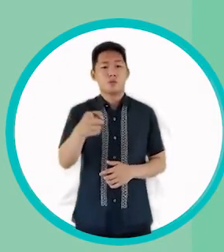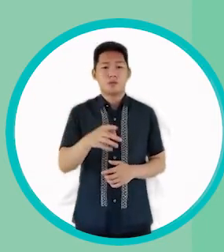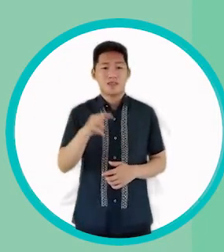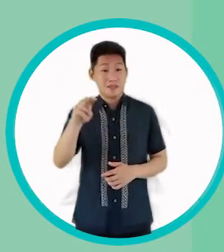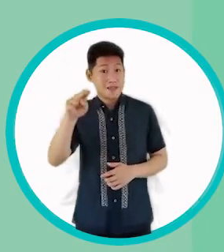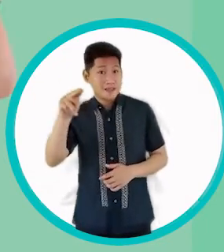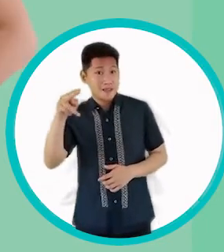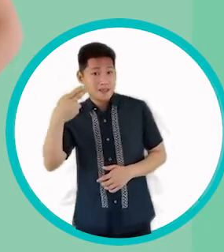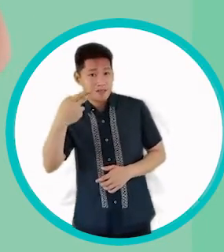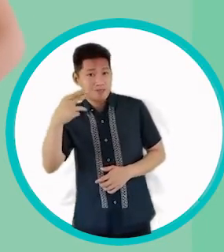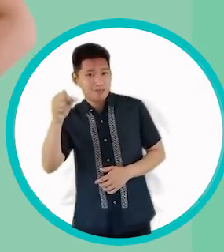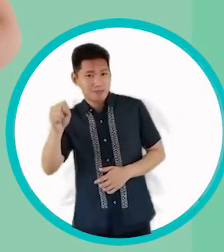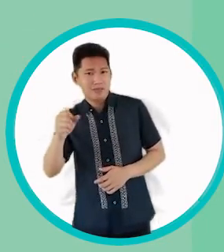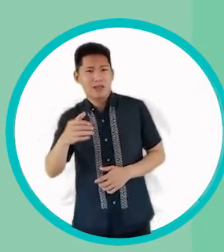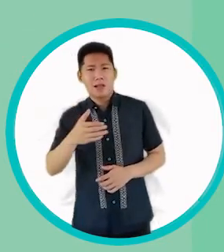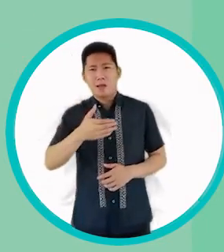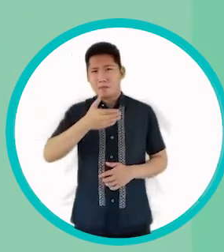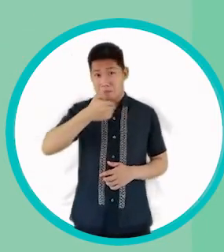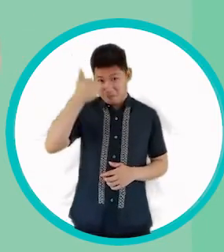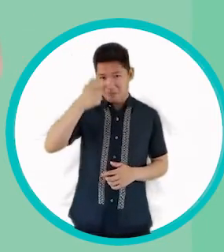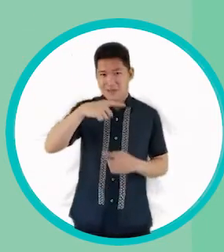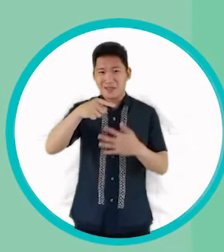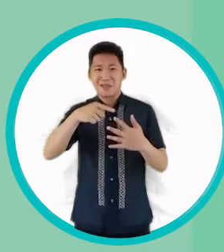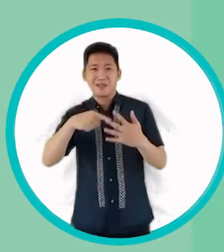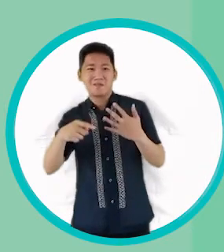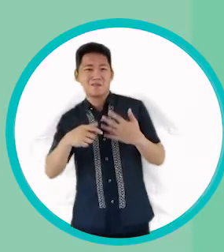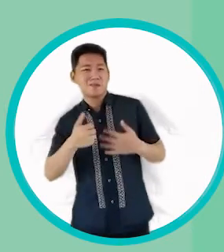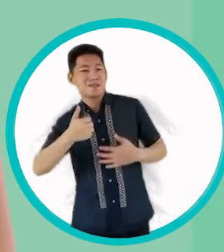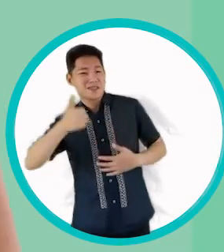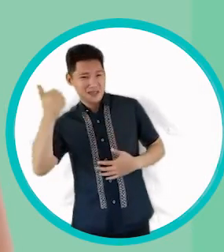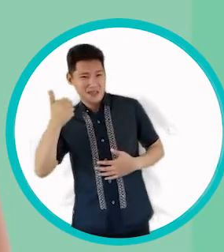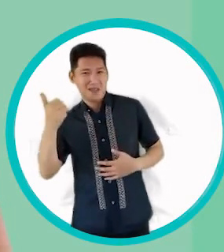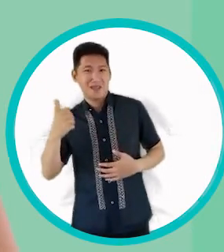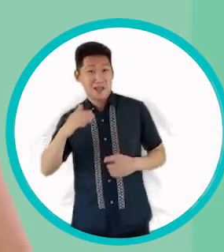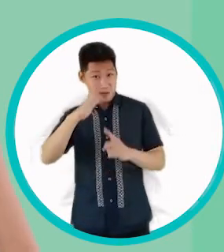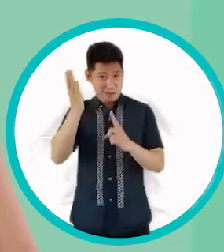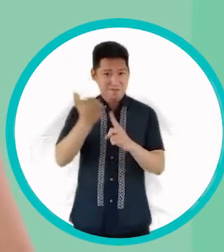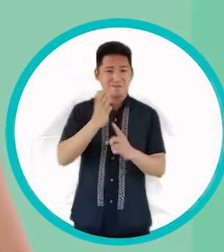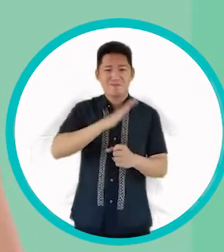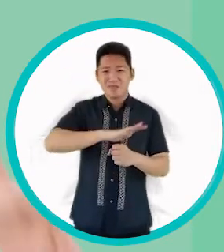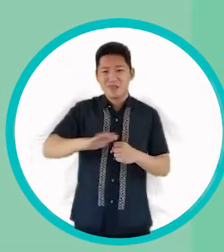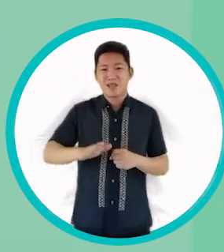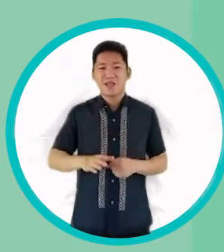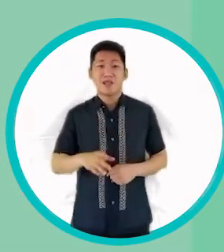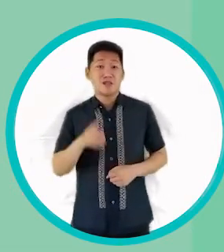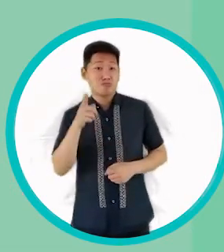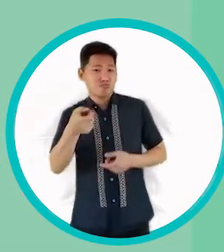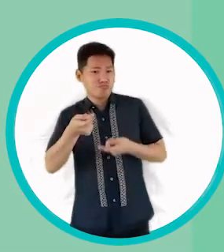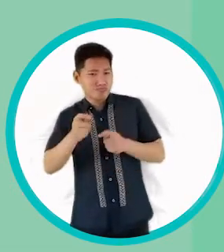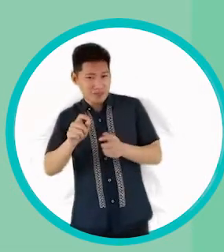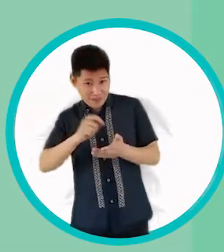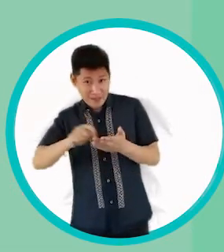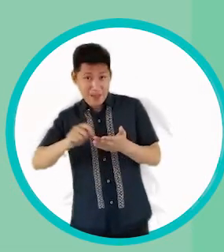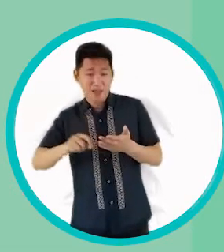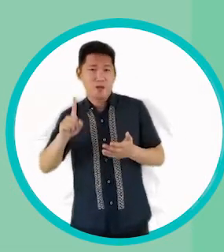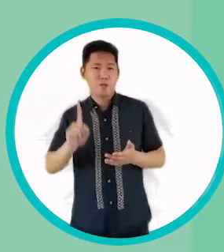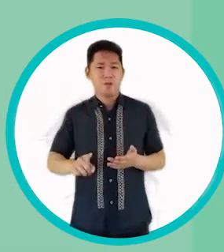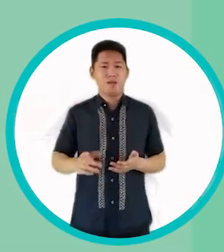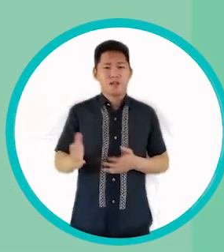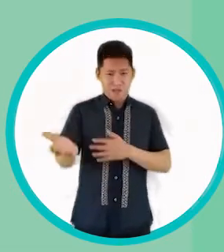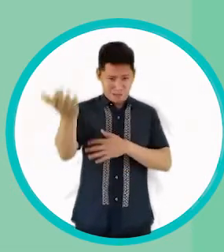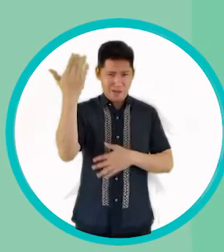Mallorca National High School, the best among the rest. Convincing enough? You may try writing